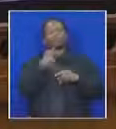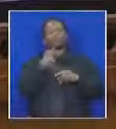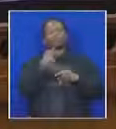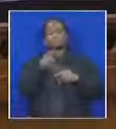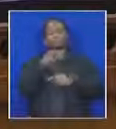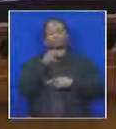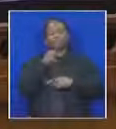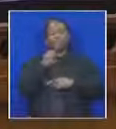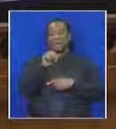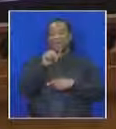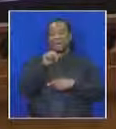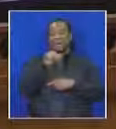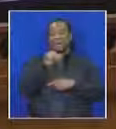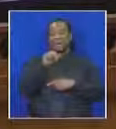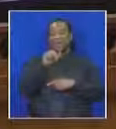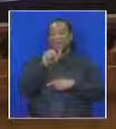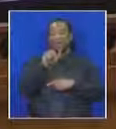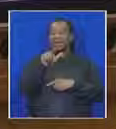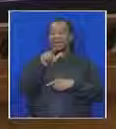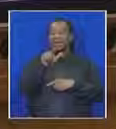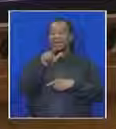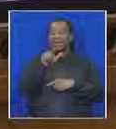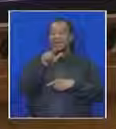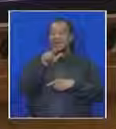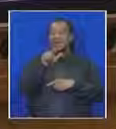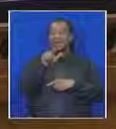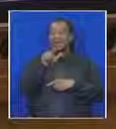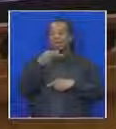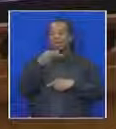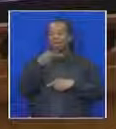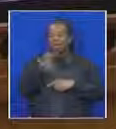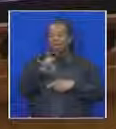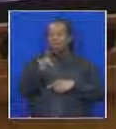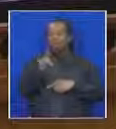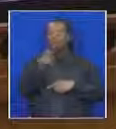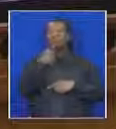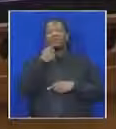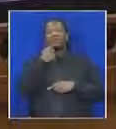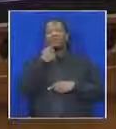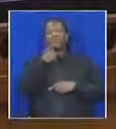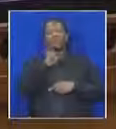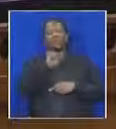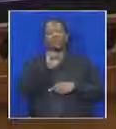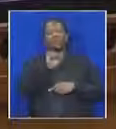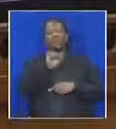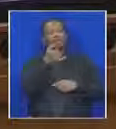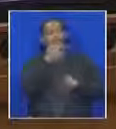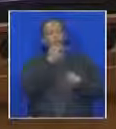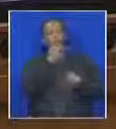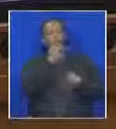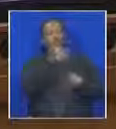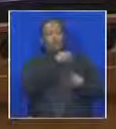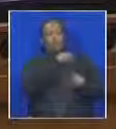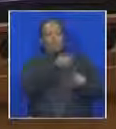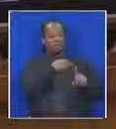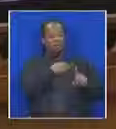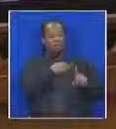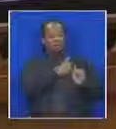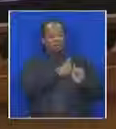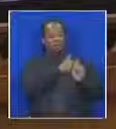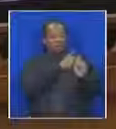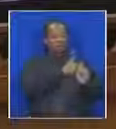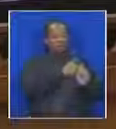ANC, who on the one hand calls for his leader to follow his conscience, yet his party